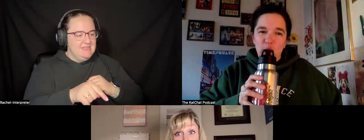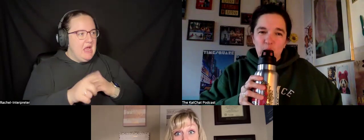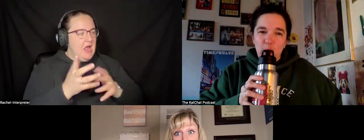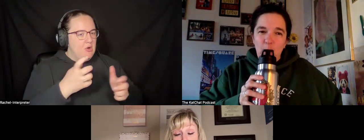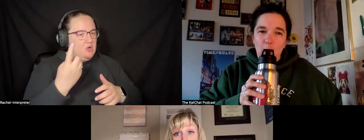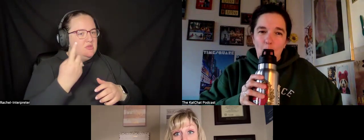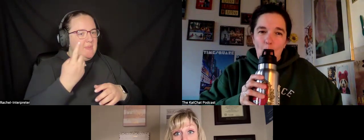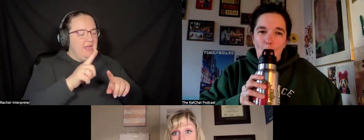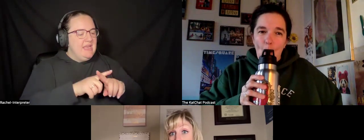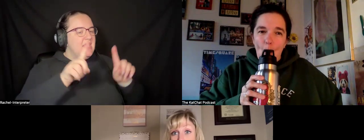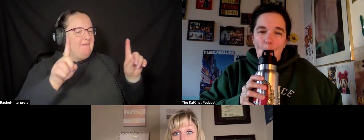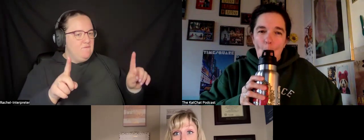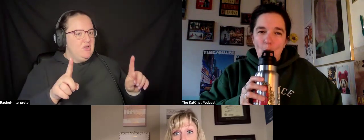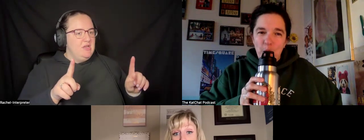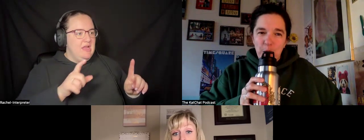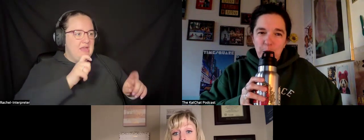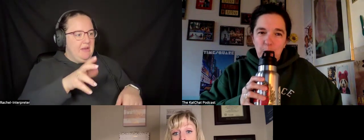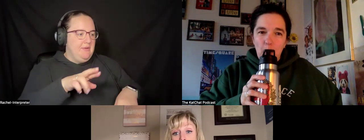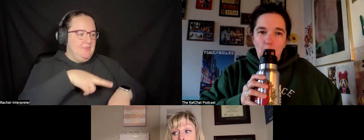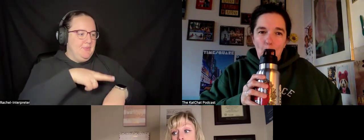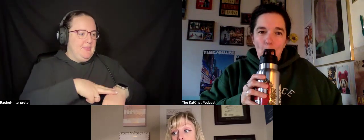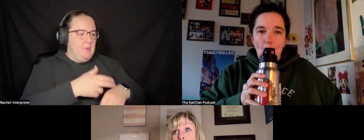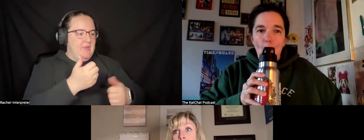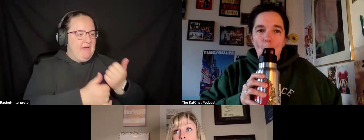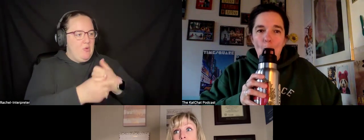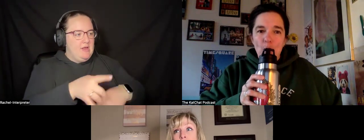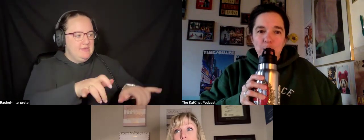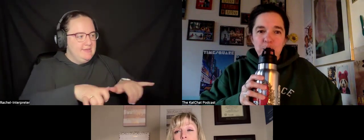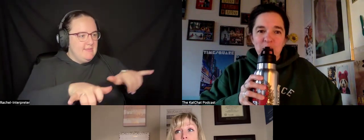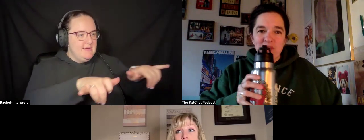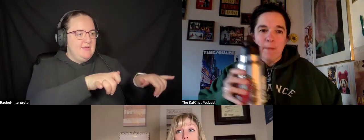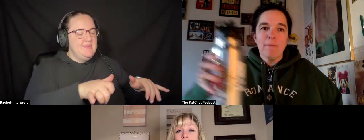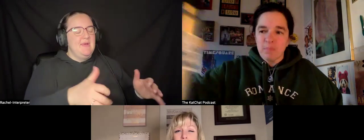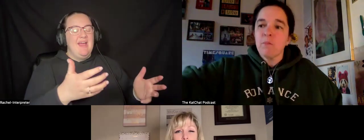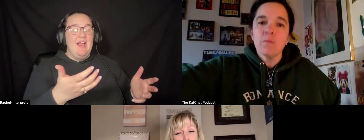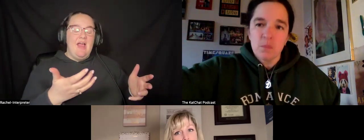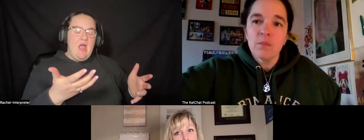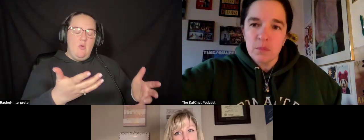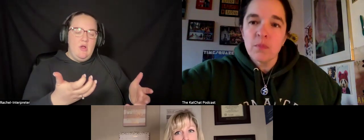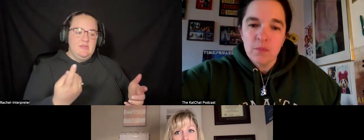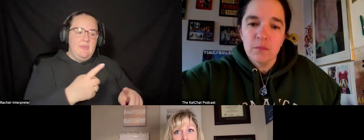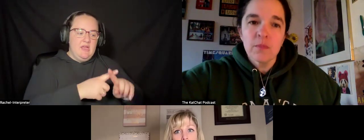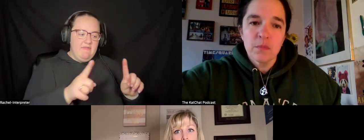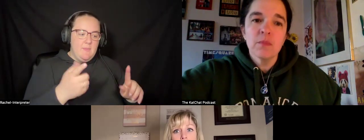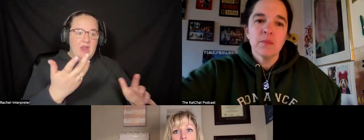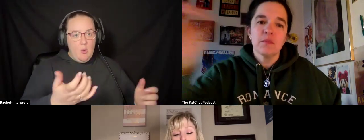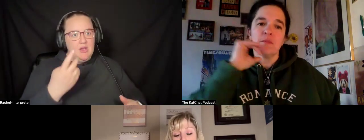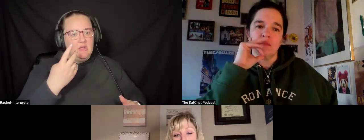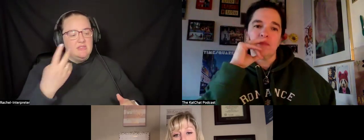was different than what everybody else was doing, but I also wanted to do something that I wanted to see as a